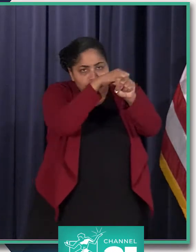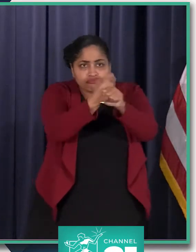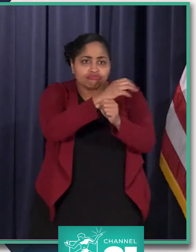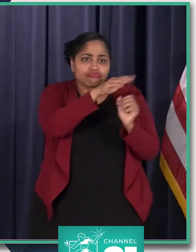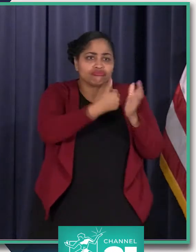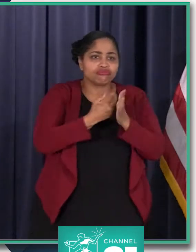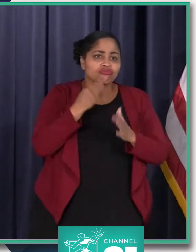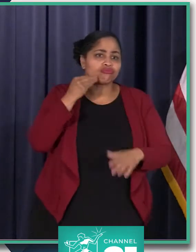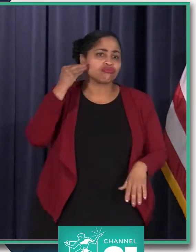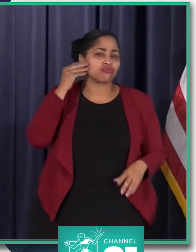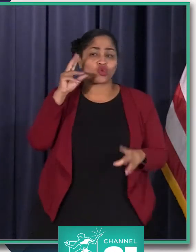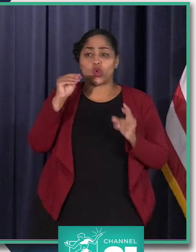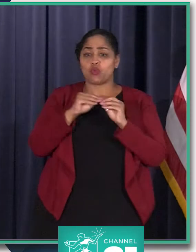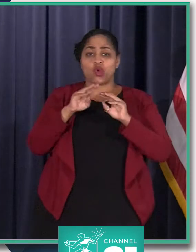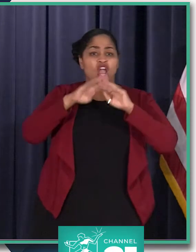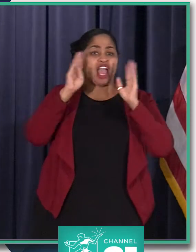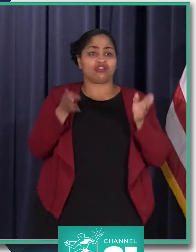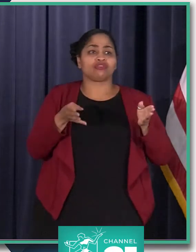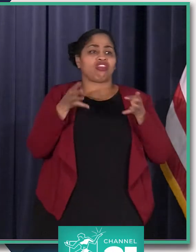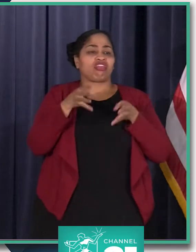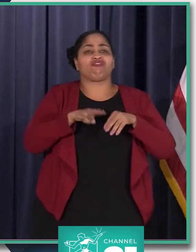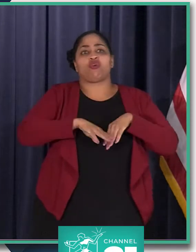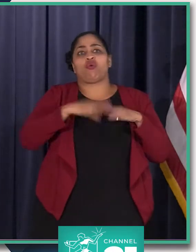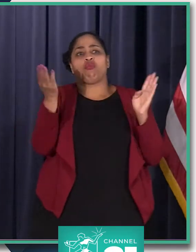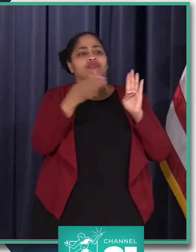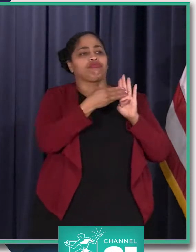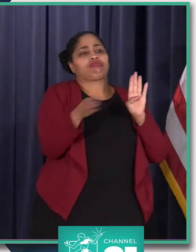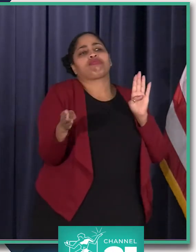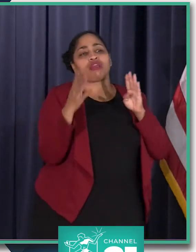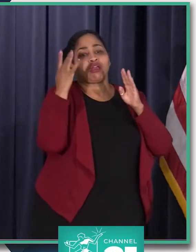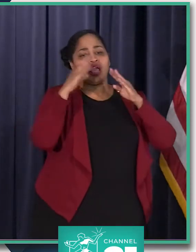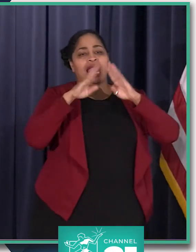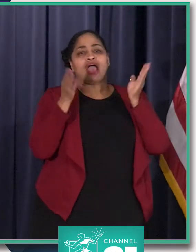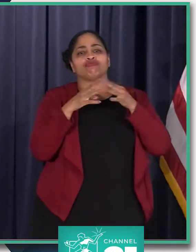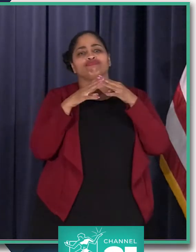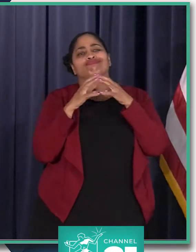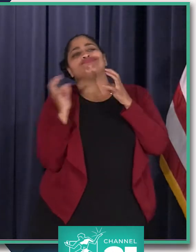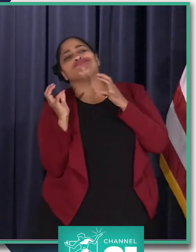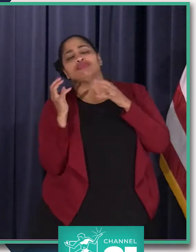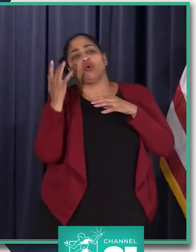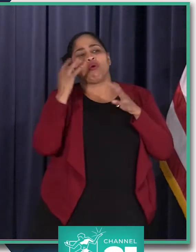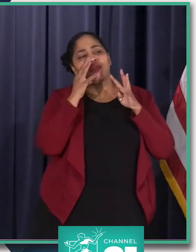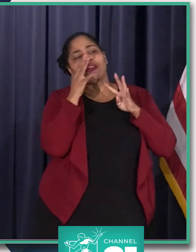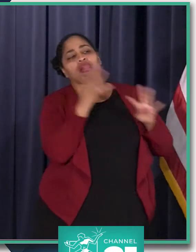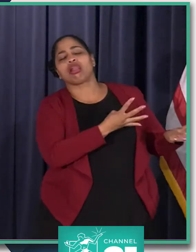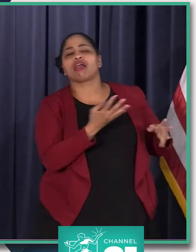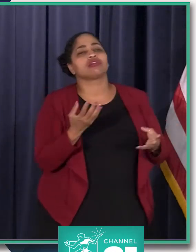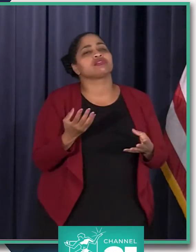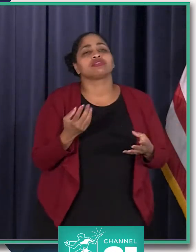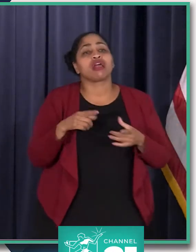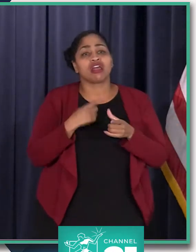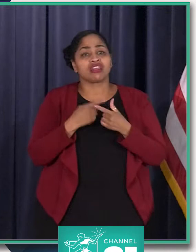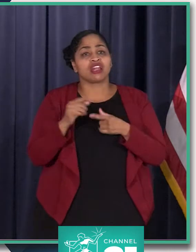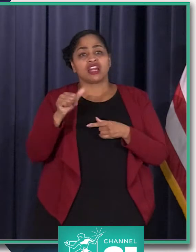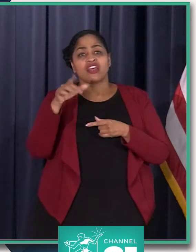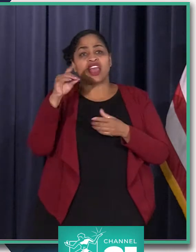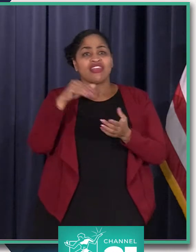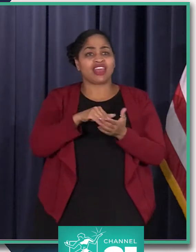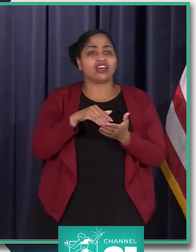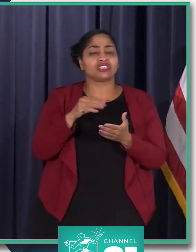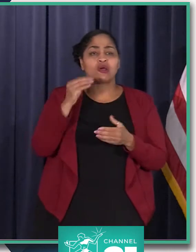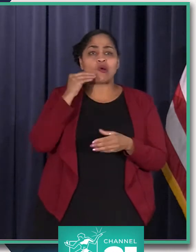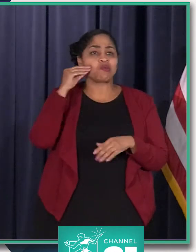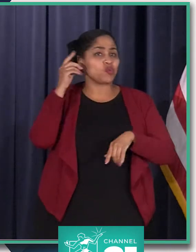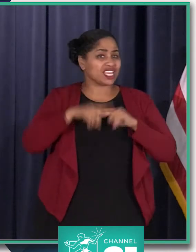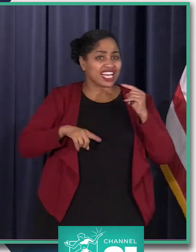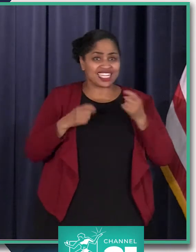it. No more houses coming apart because of neglect. Then we're going to take another 8,000 houses that can't